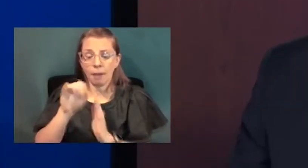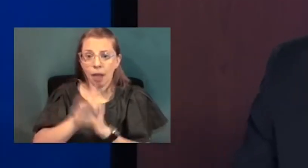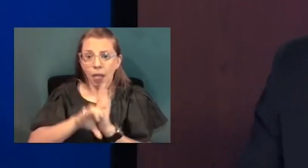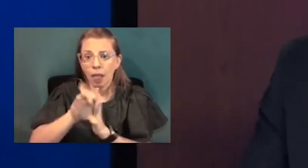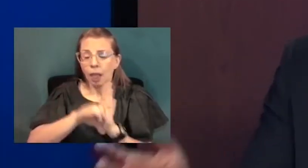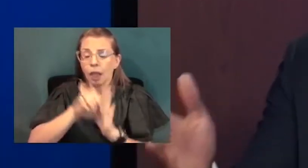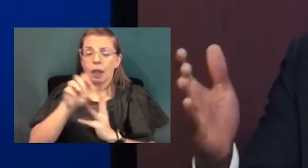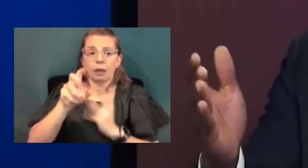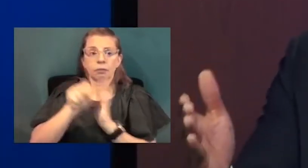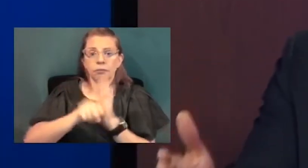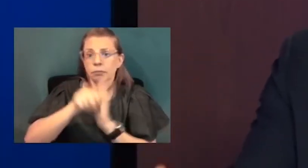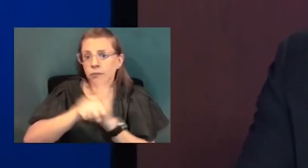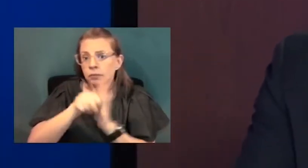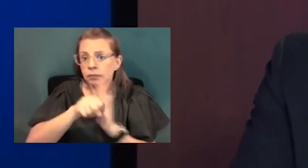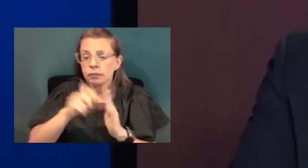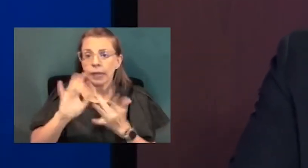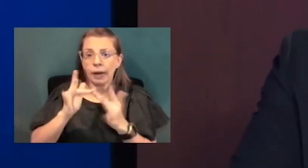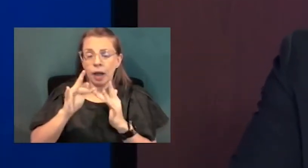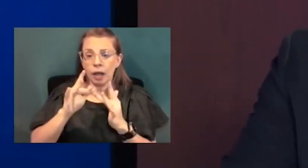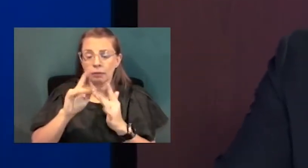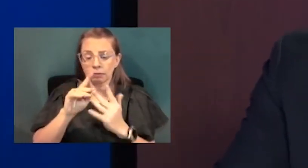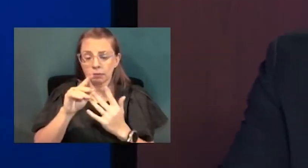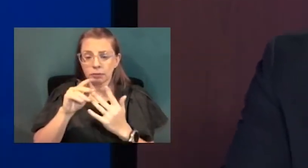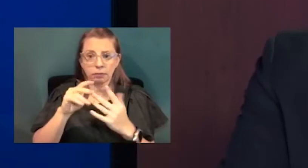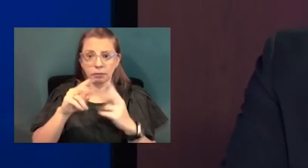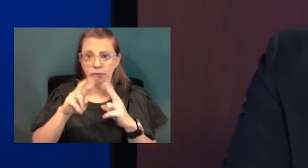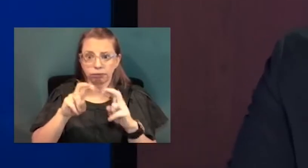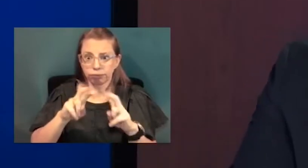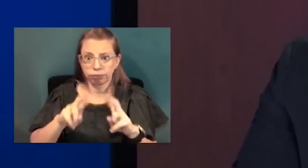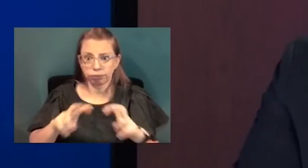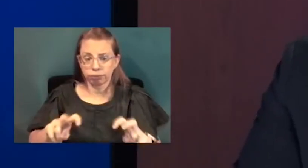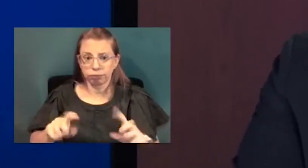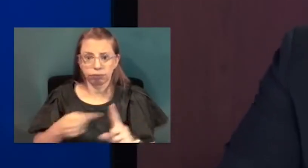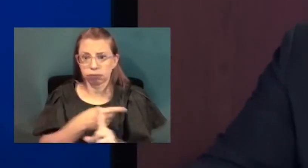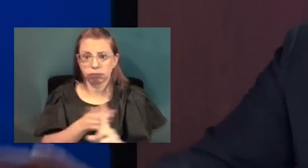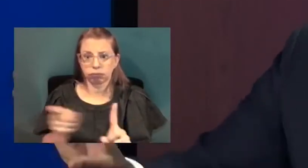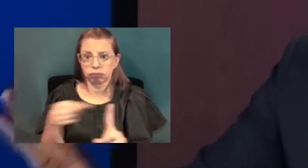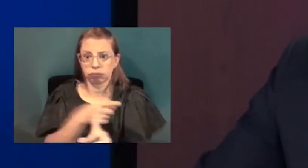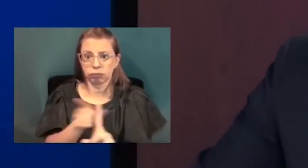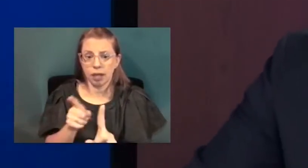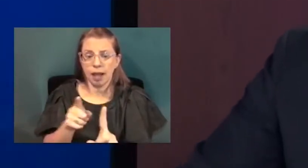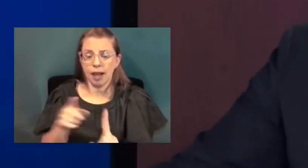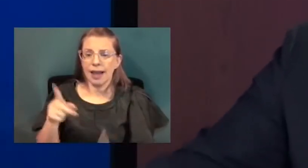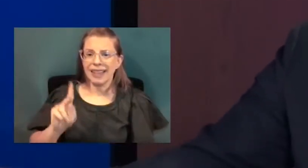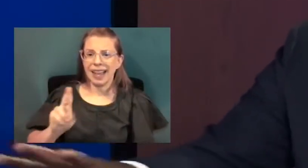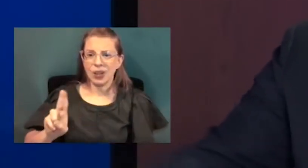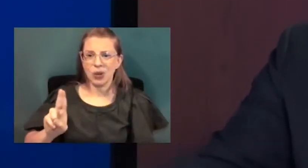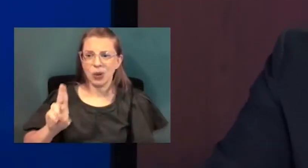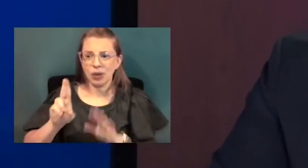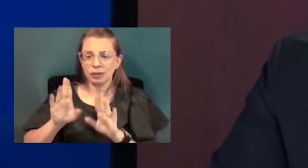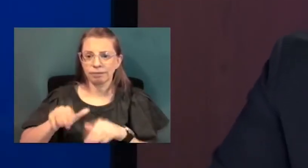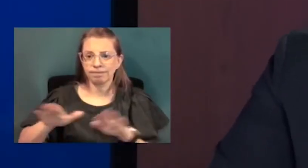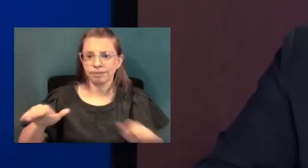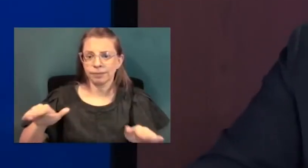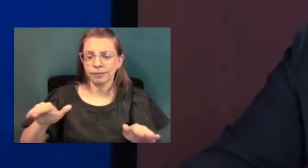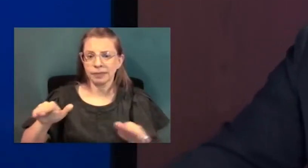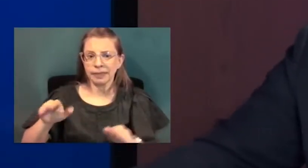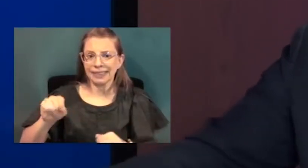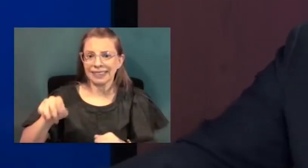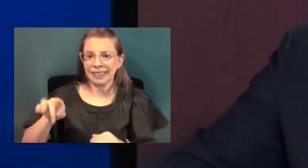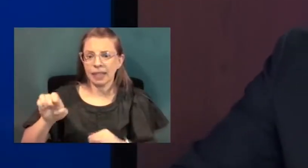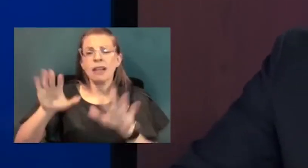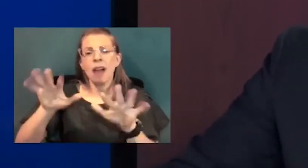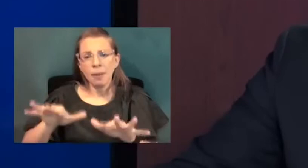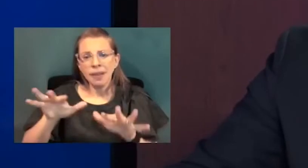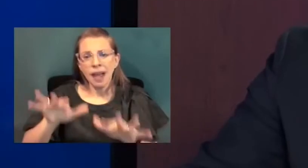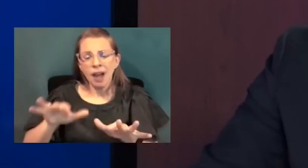different things. That's why sometimes you'll just go to the KU Pediatrics site, and they'll say, all right, calm down, call your physician if you have a question